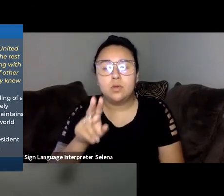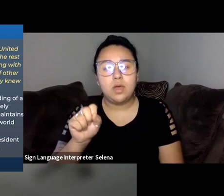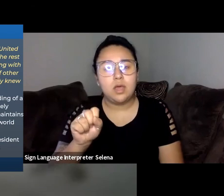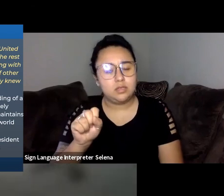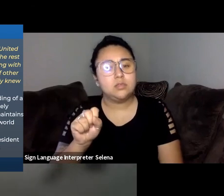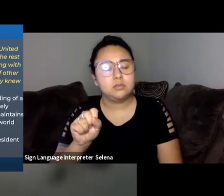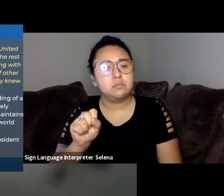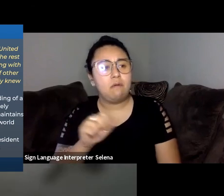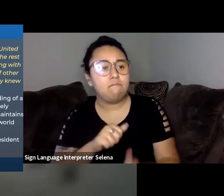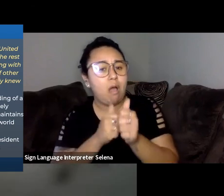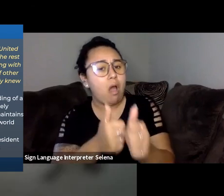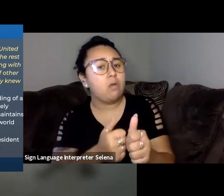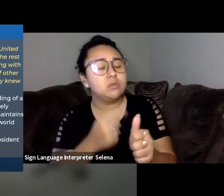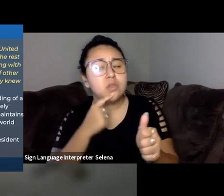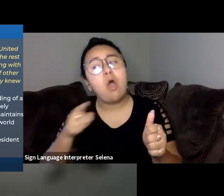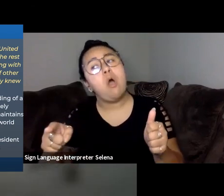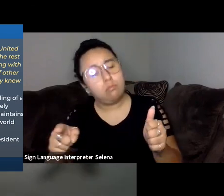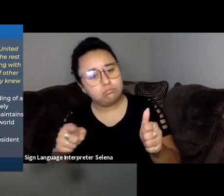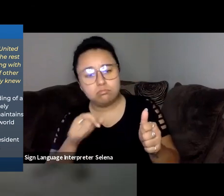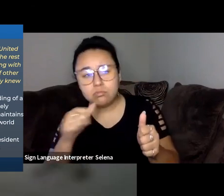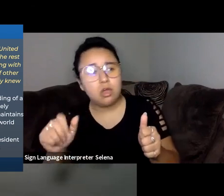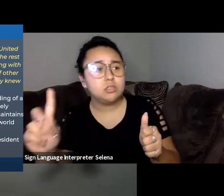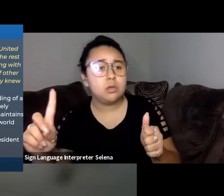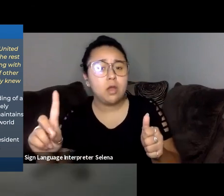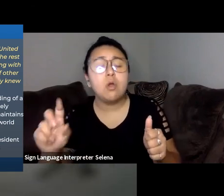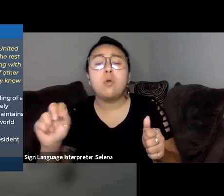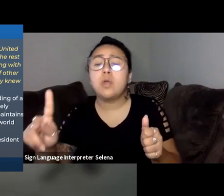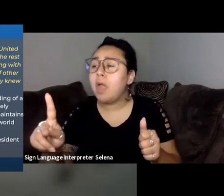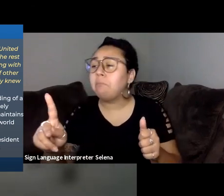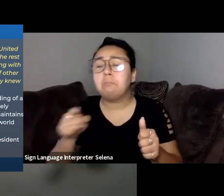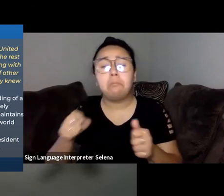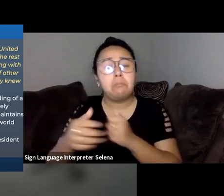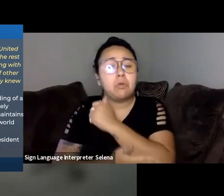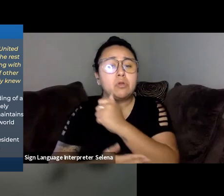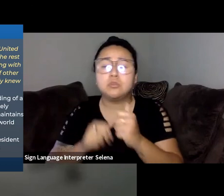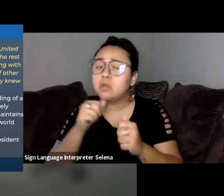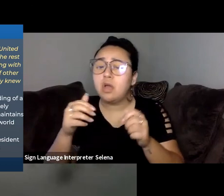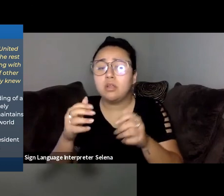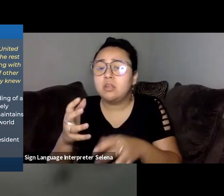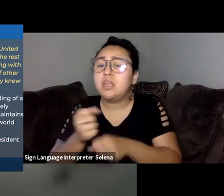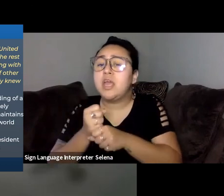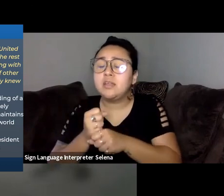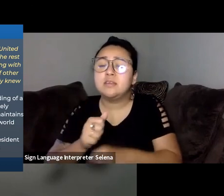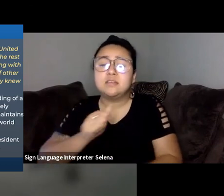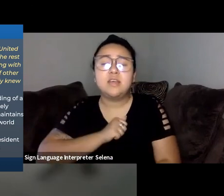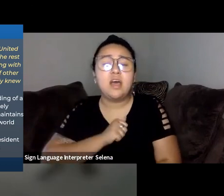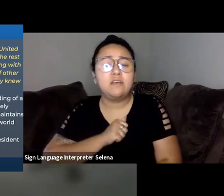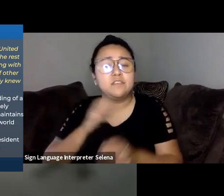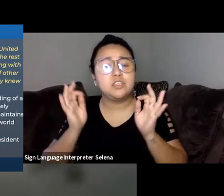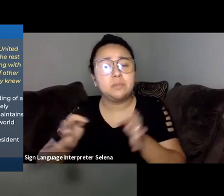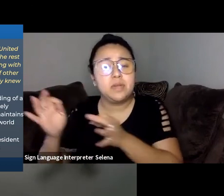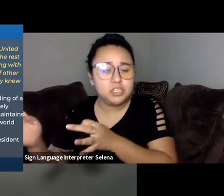a non-democracy, those countries do not deserve their own self-determination. This is a